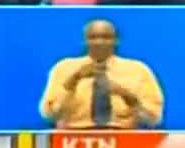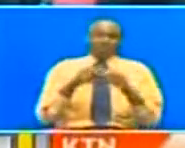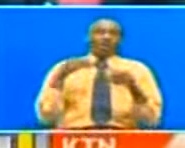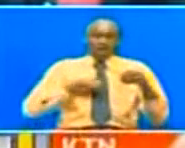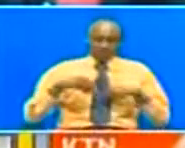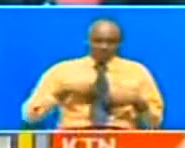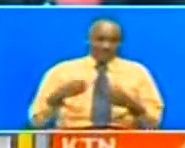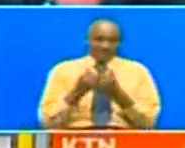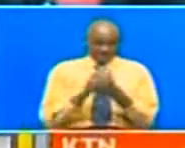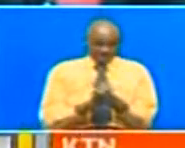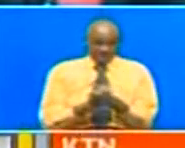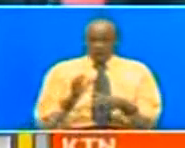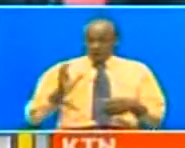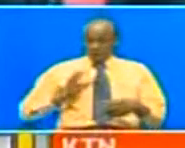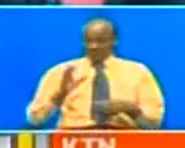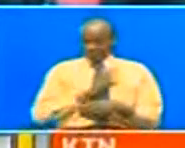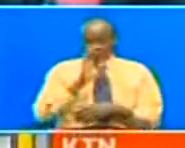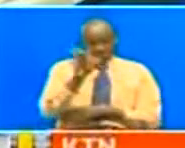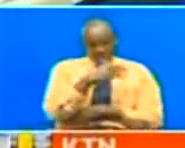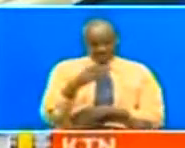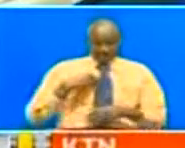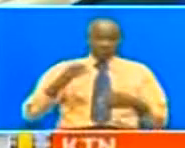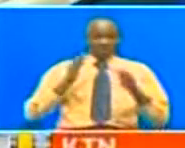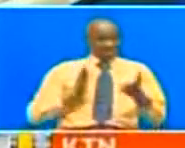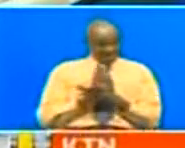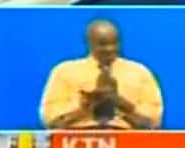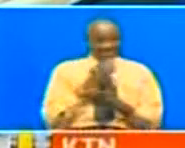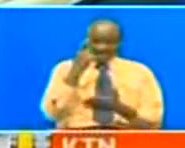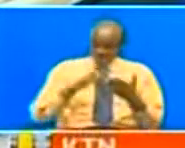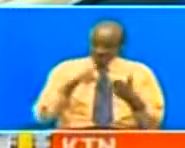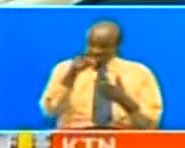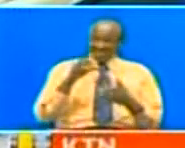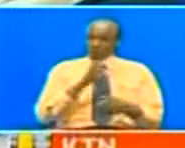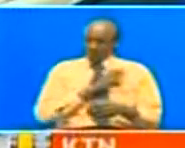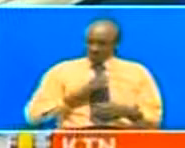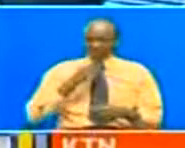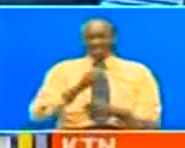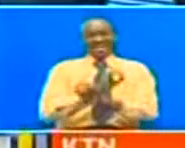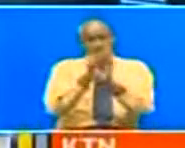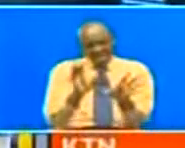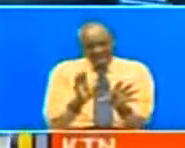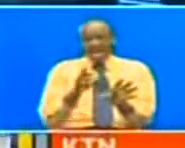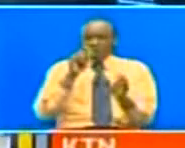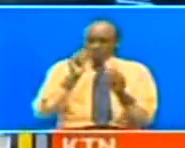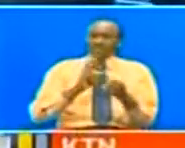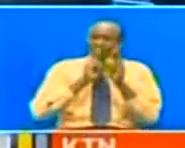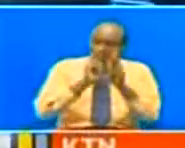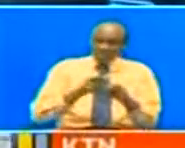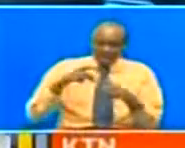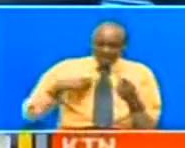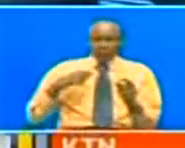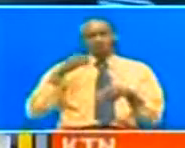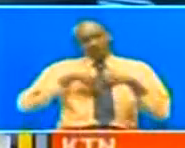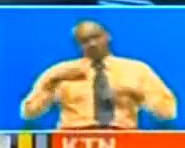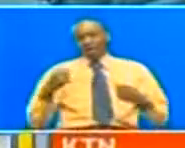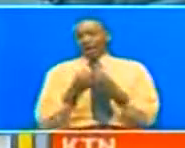ufisadi. Kamati ya bunge kuhusu sheria na haki ilitaka tume hiyo kuweka bayana kwa kuwasilisha ripoti ya visa vya